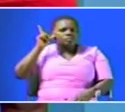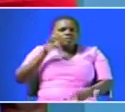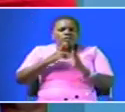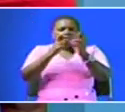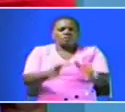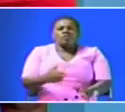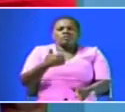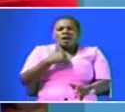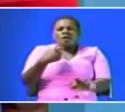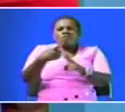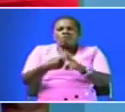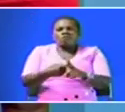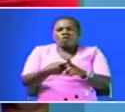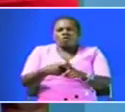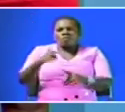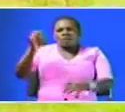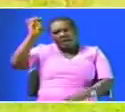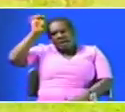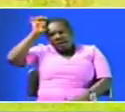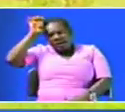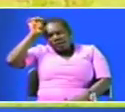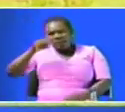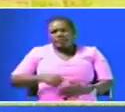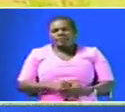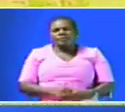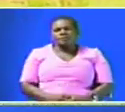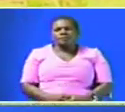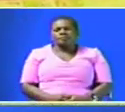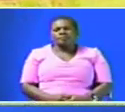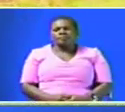the county of Elgeyo Marakwet.